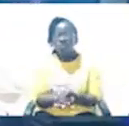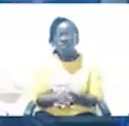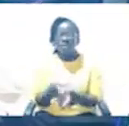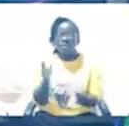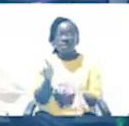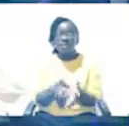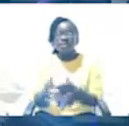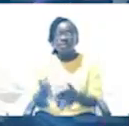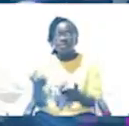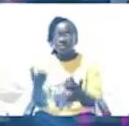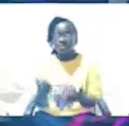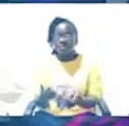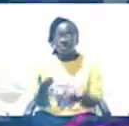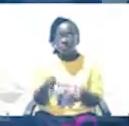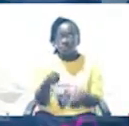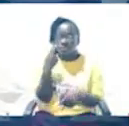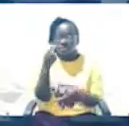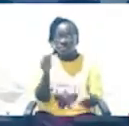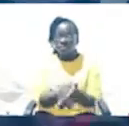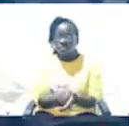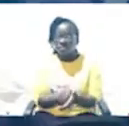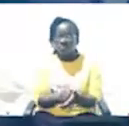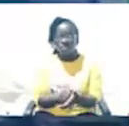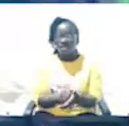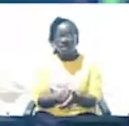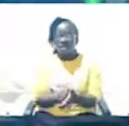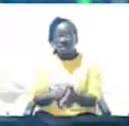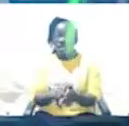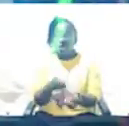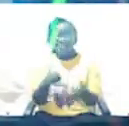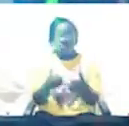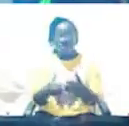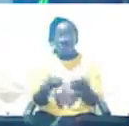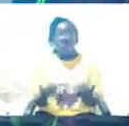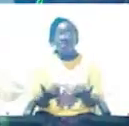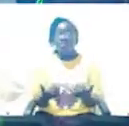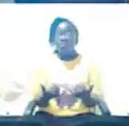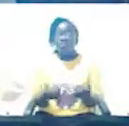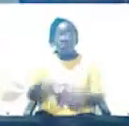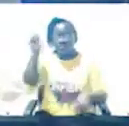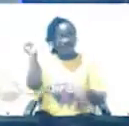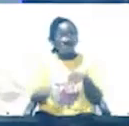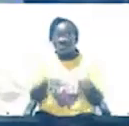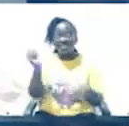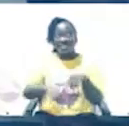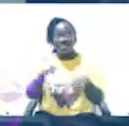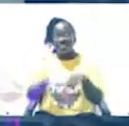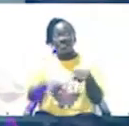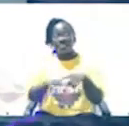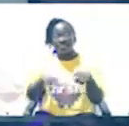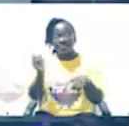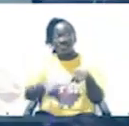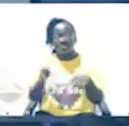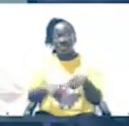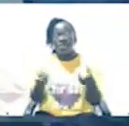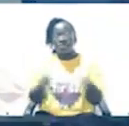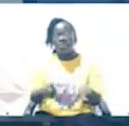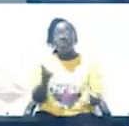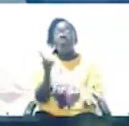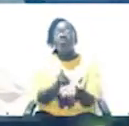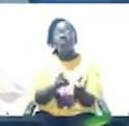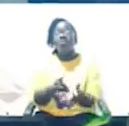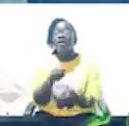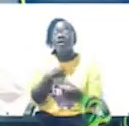the situation is impossible. And you say to yourself, it cannot be done. When the doctor has declared